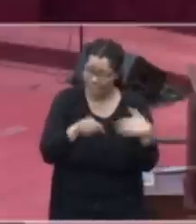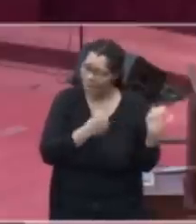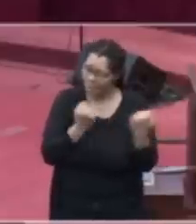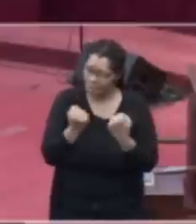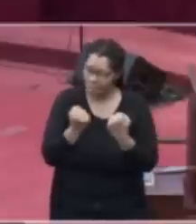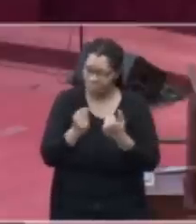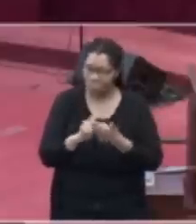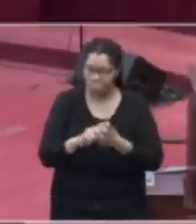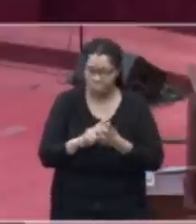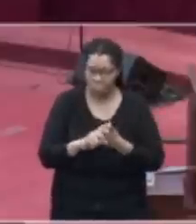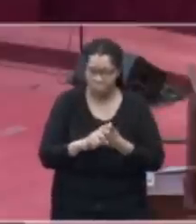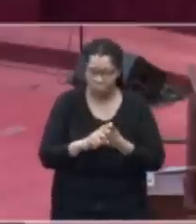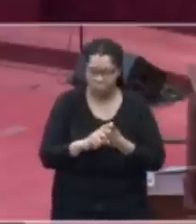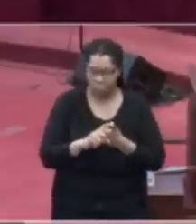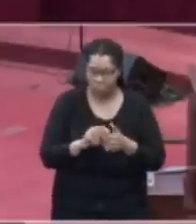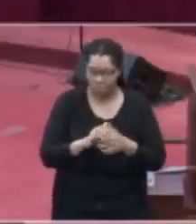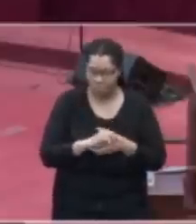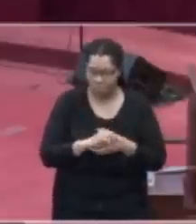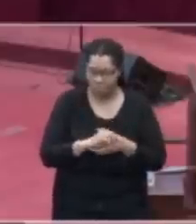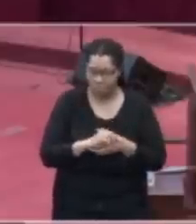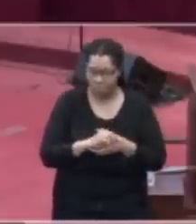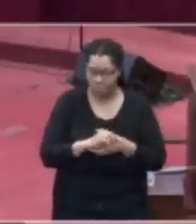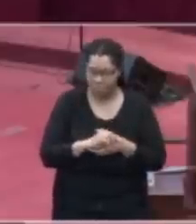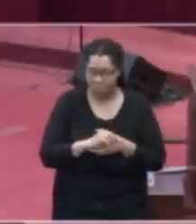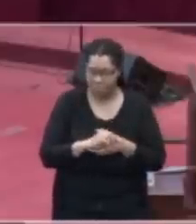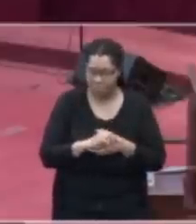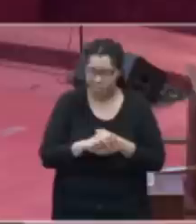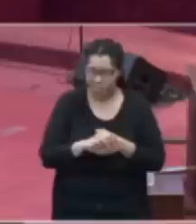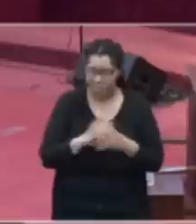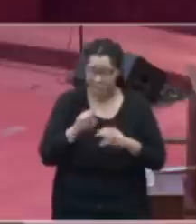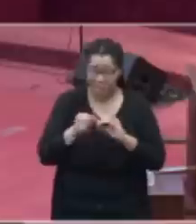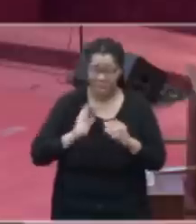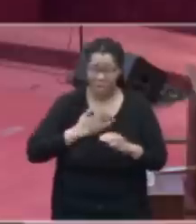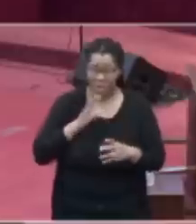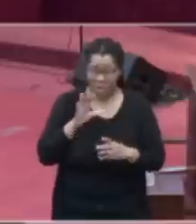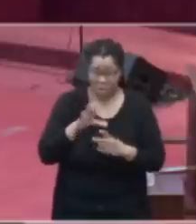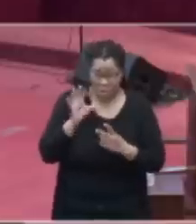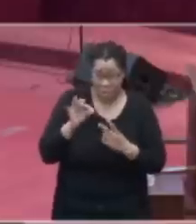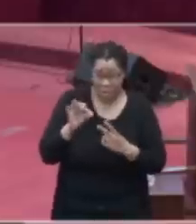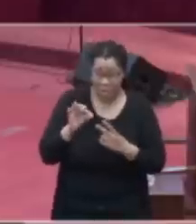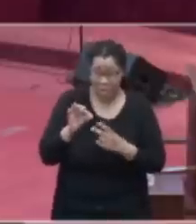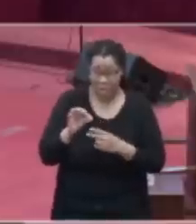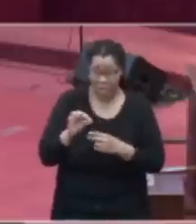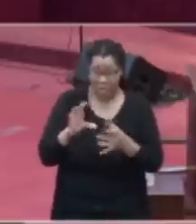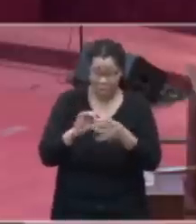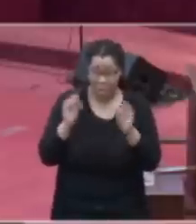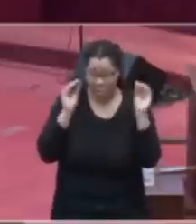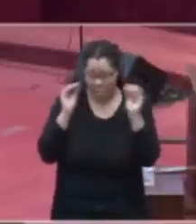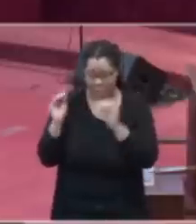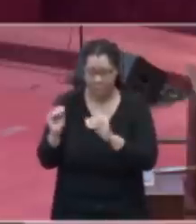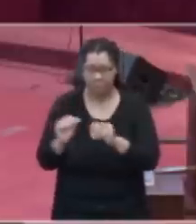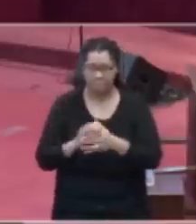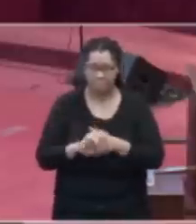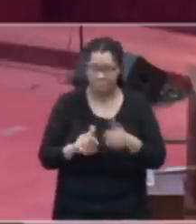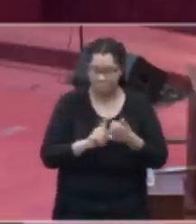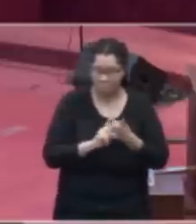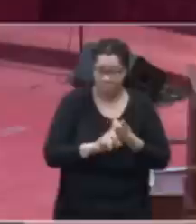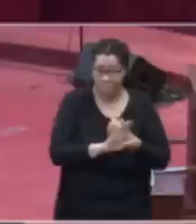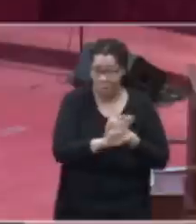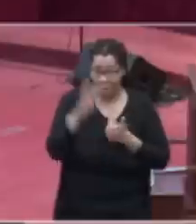powerful with regard to choices. And it is this: your